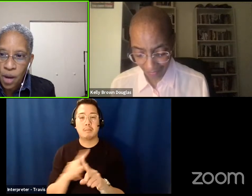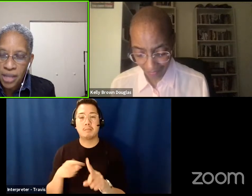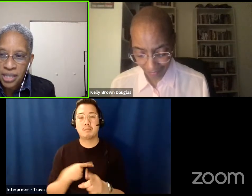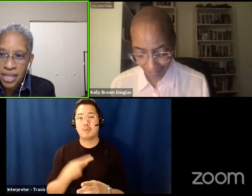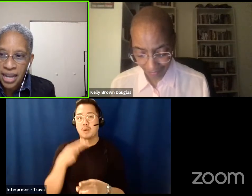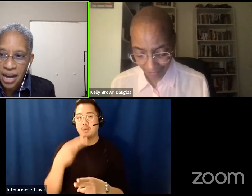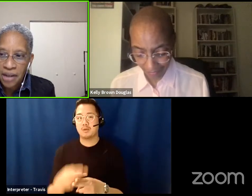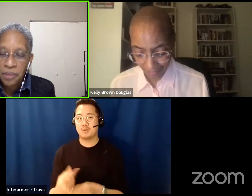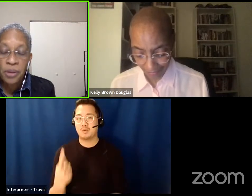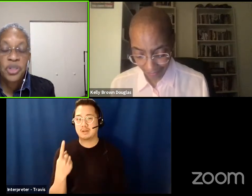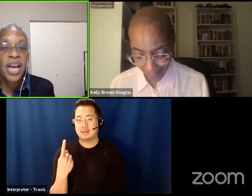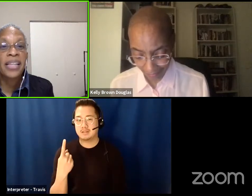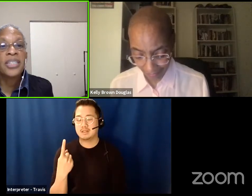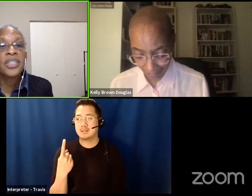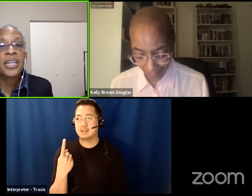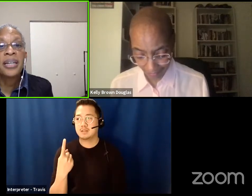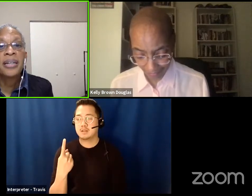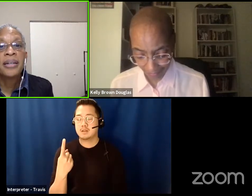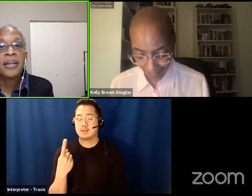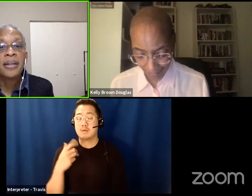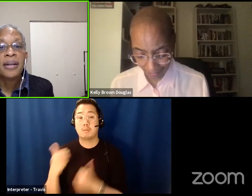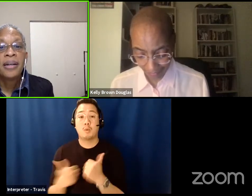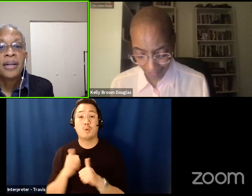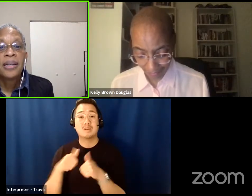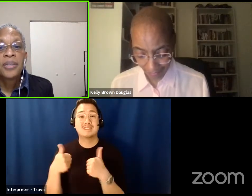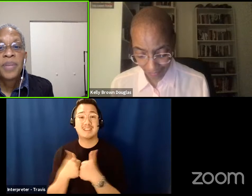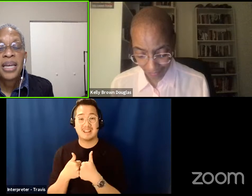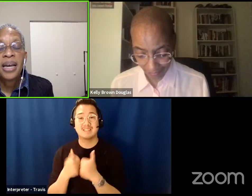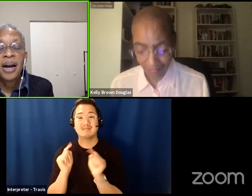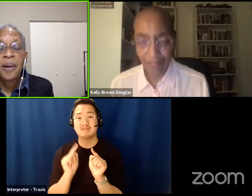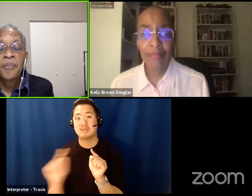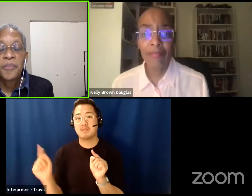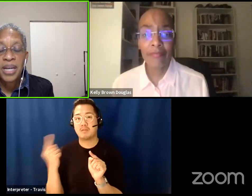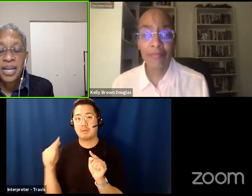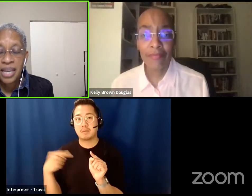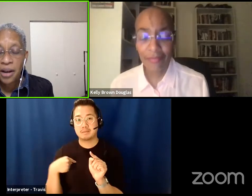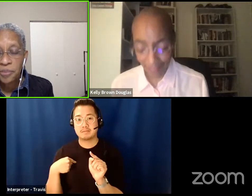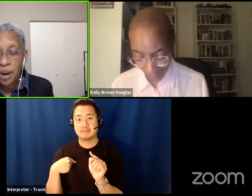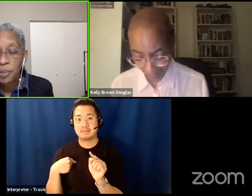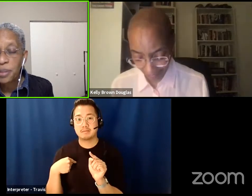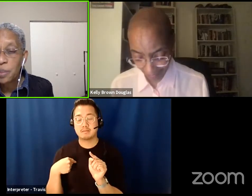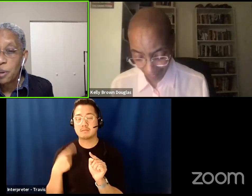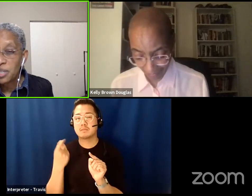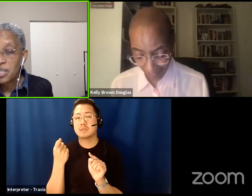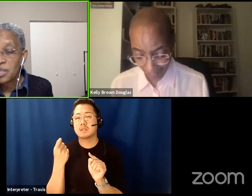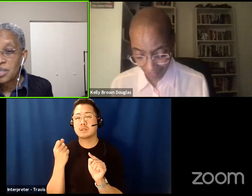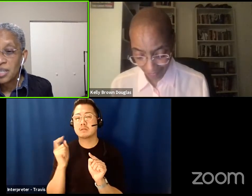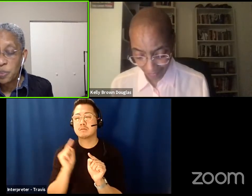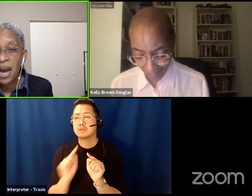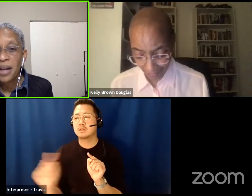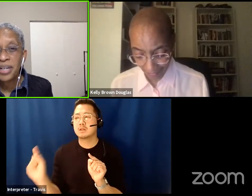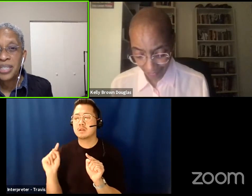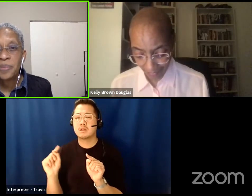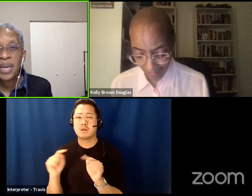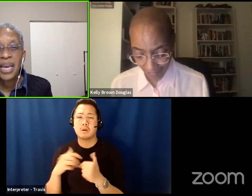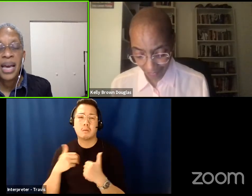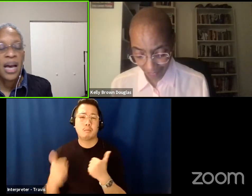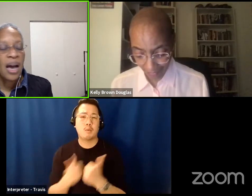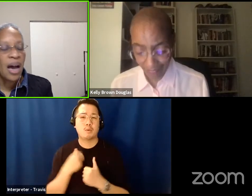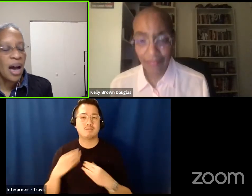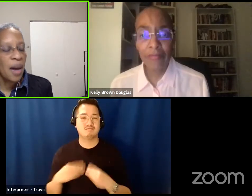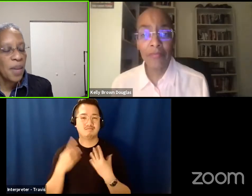the ones that are the most challenging to me, because they are probably the most inspiring